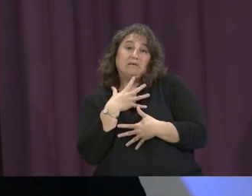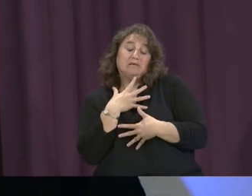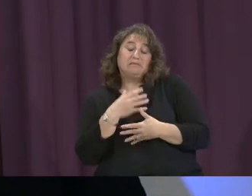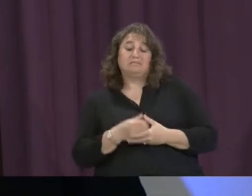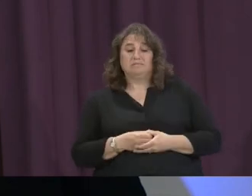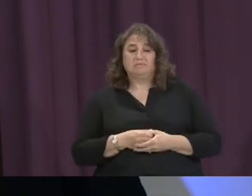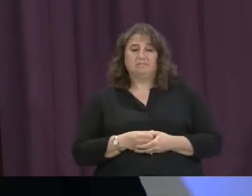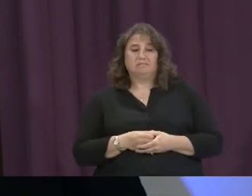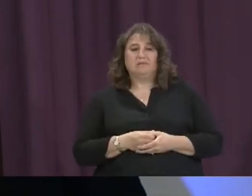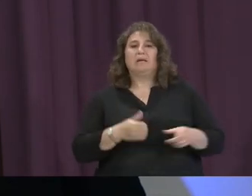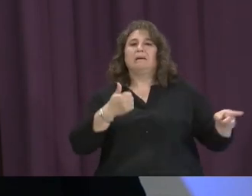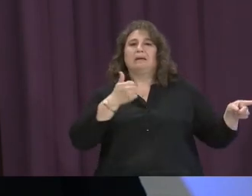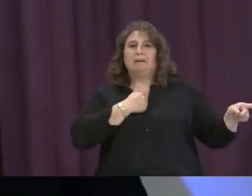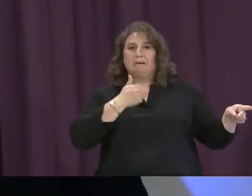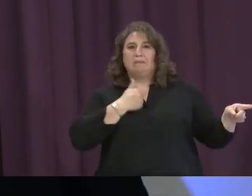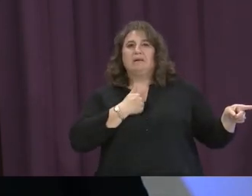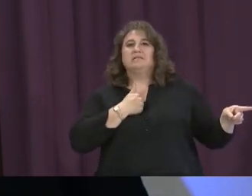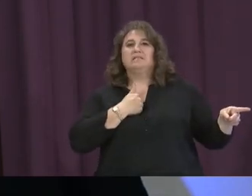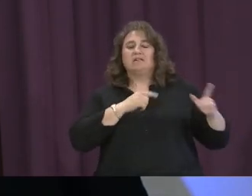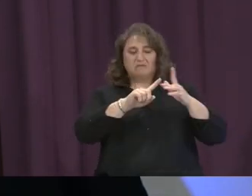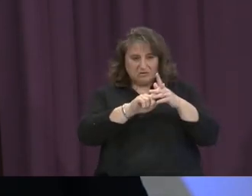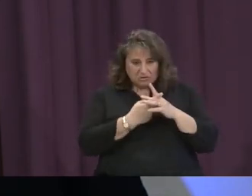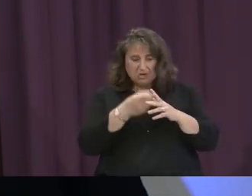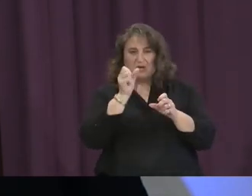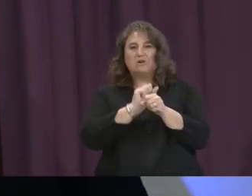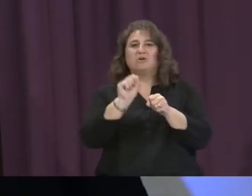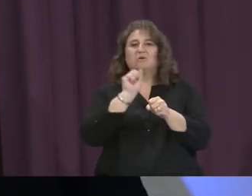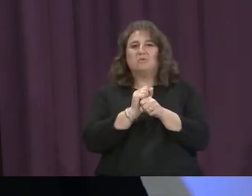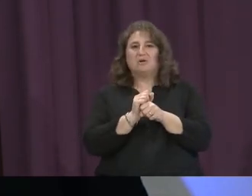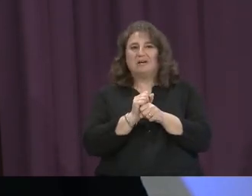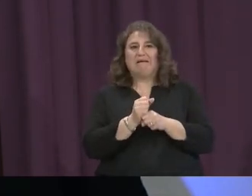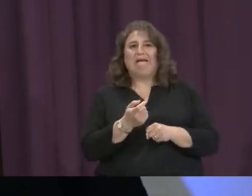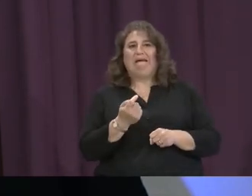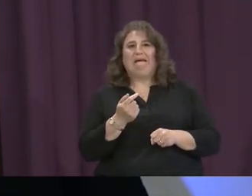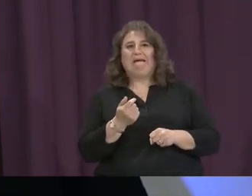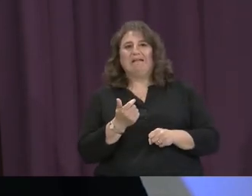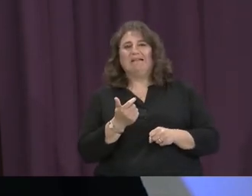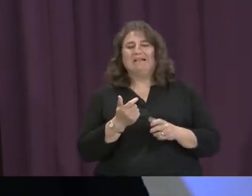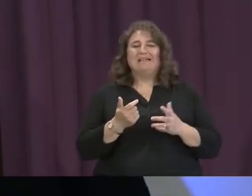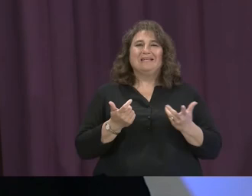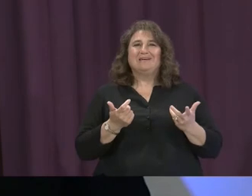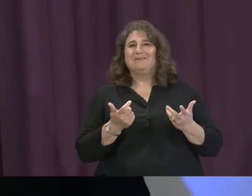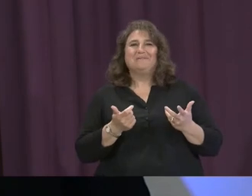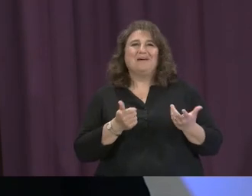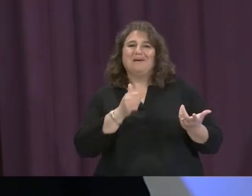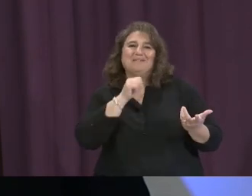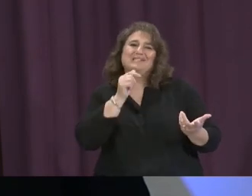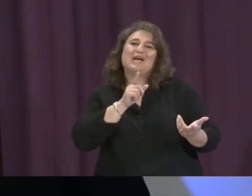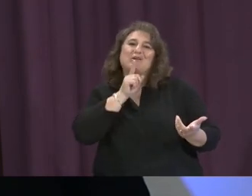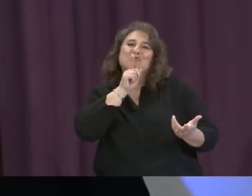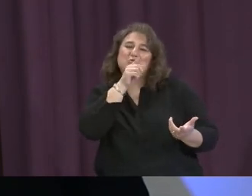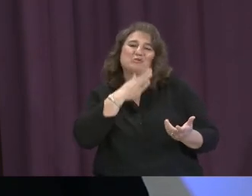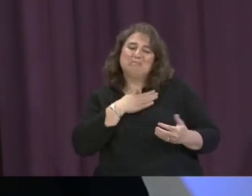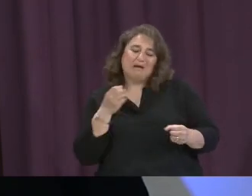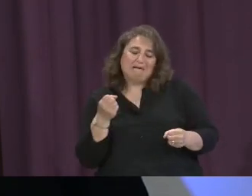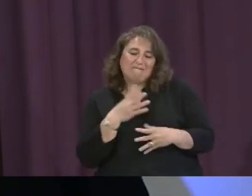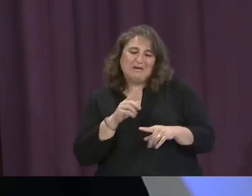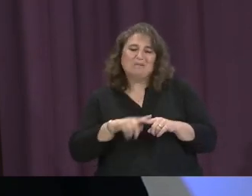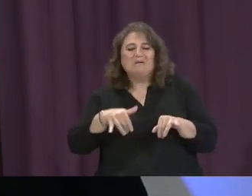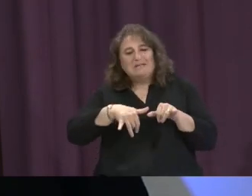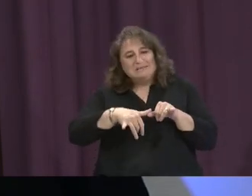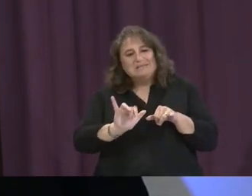you know, I got out there and I got into the workforce. And it was a little unfounded, I think, that I remember